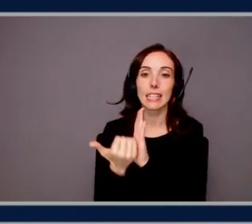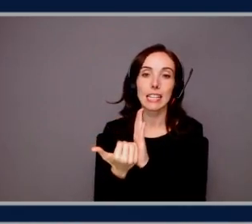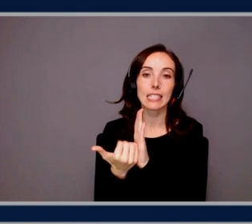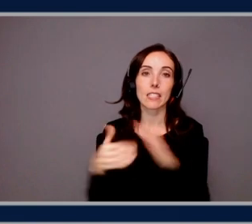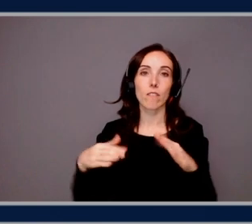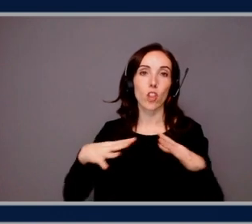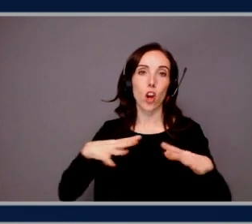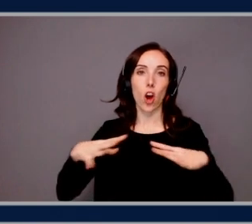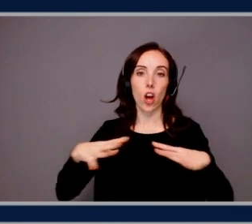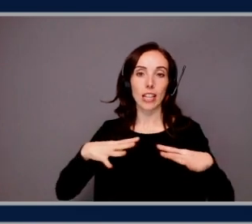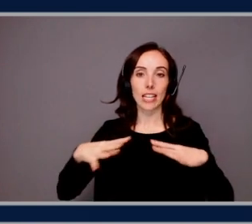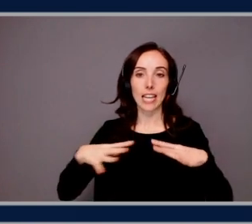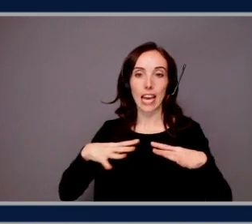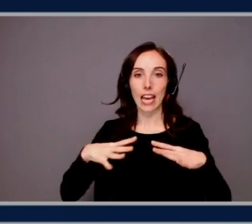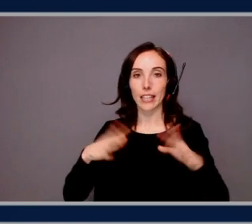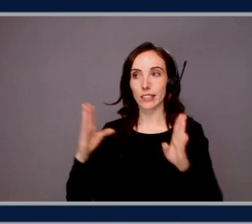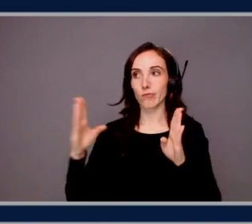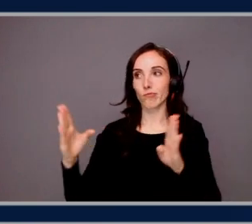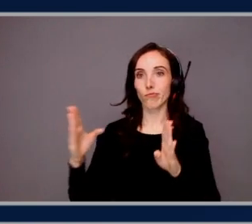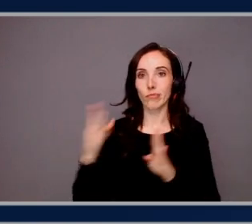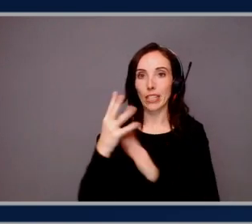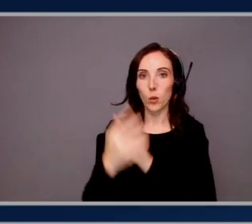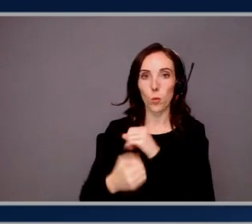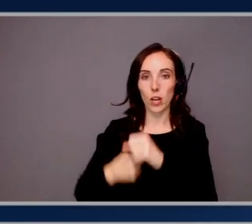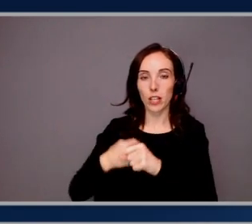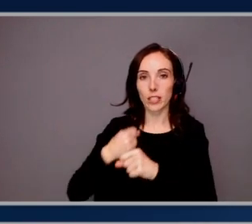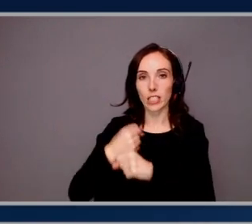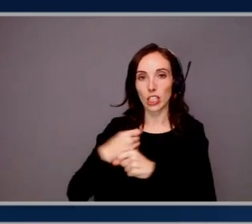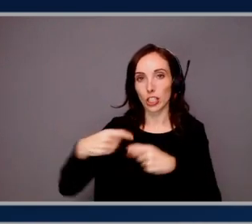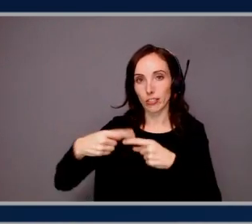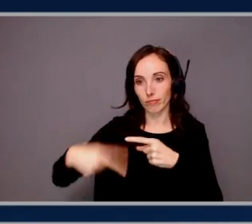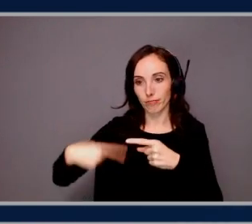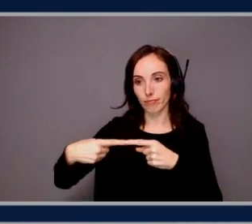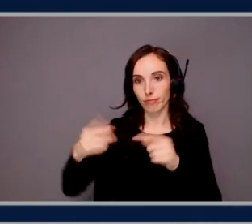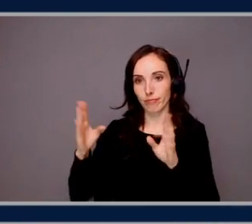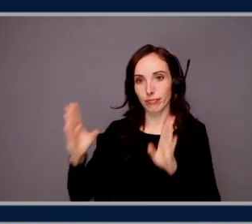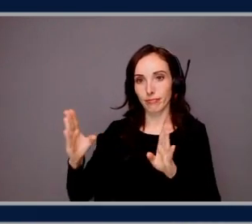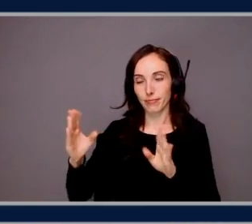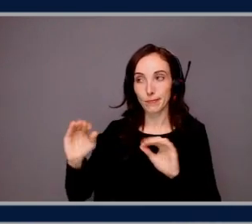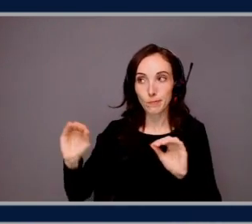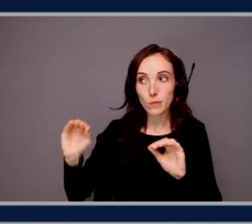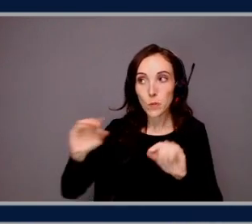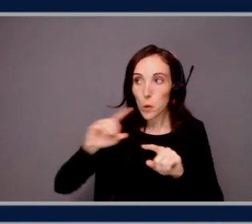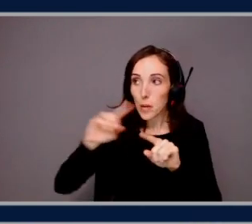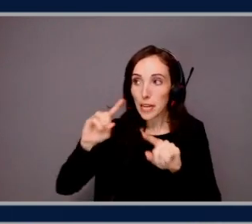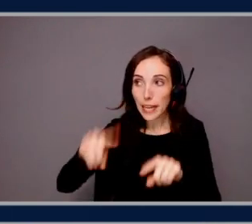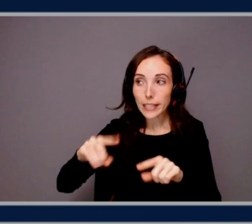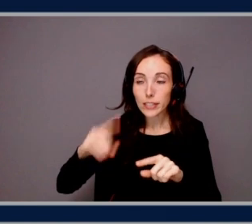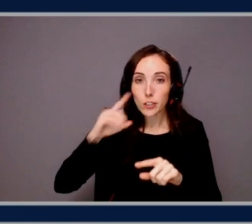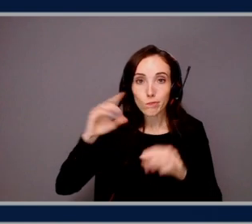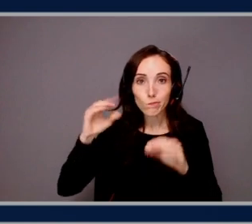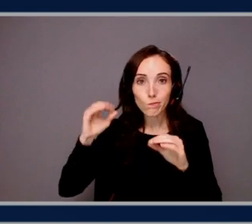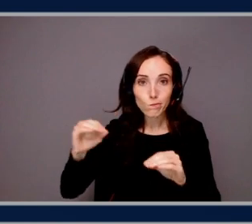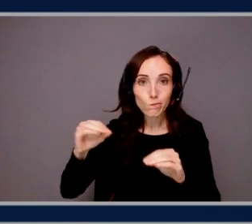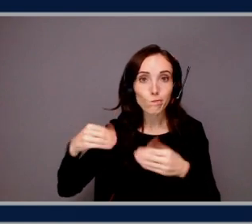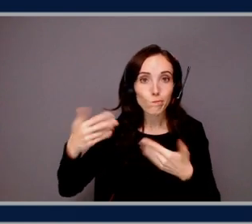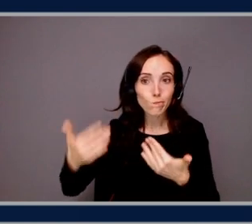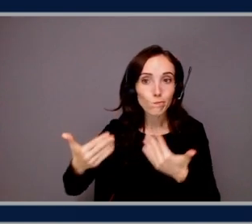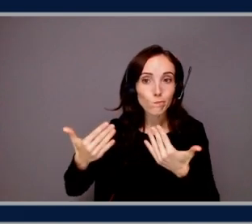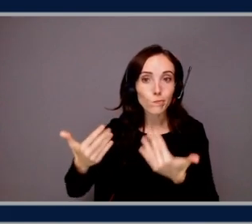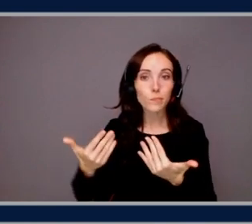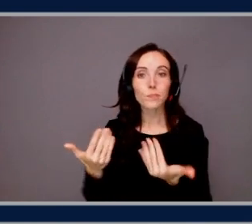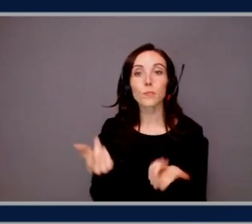holidays in a year? And nobody is answering. I don't get any answer. So what I do is that I just,